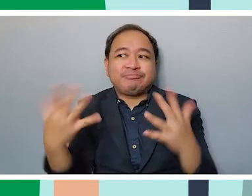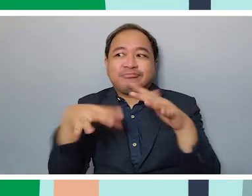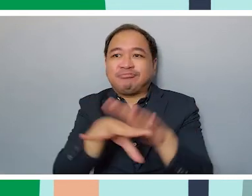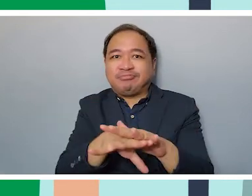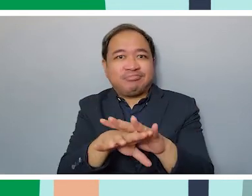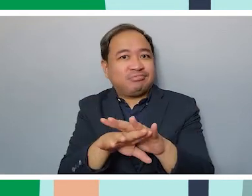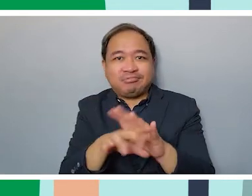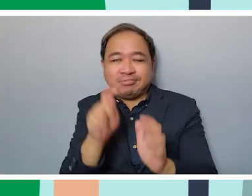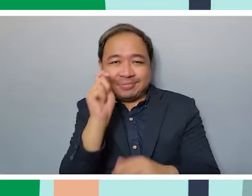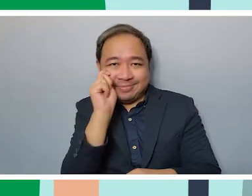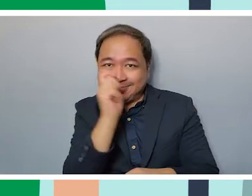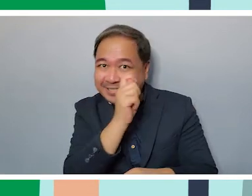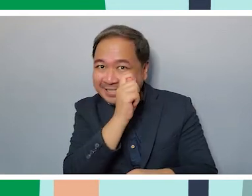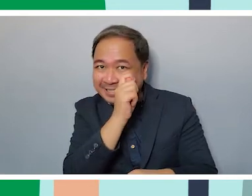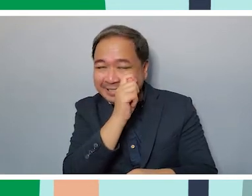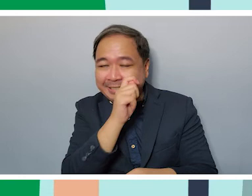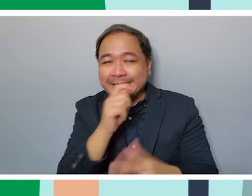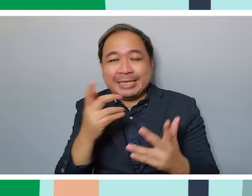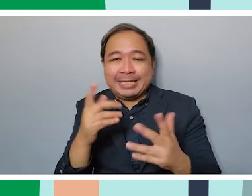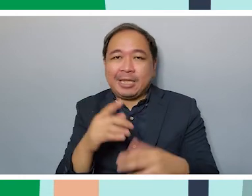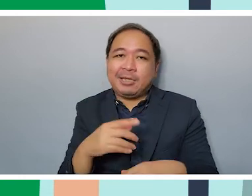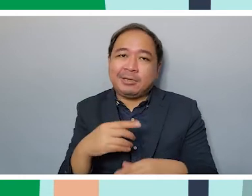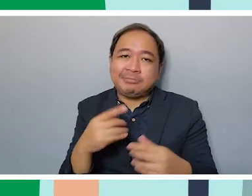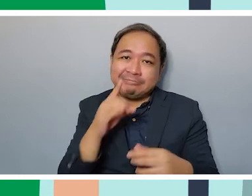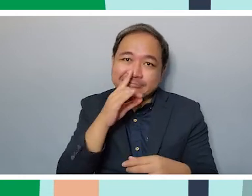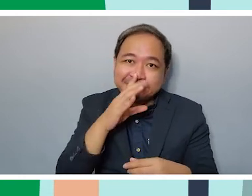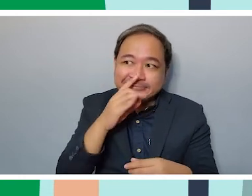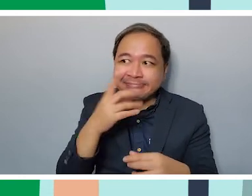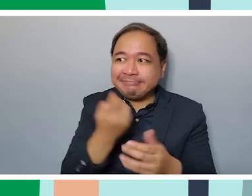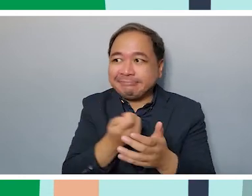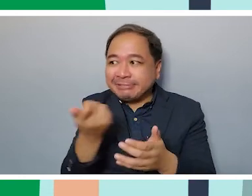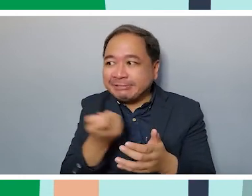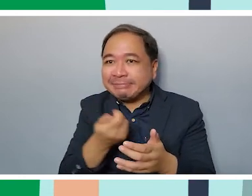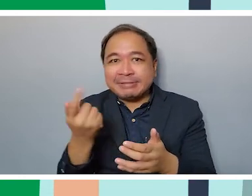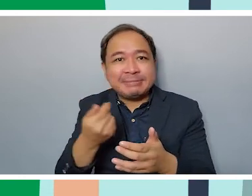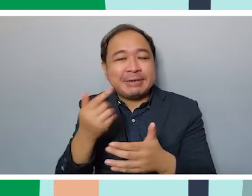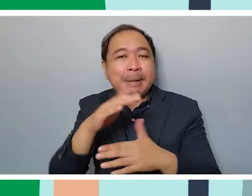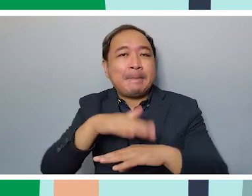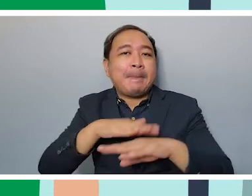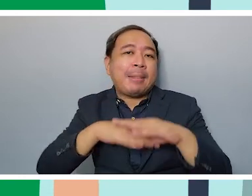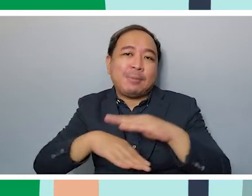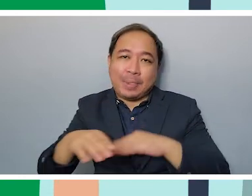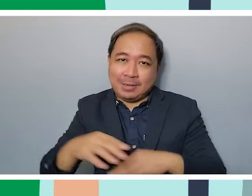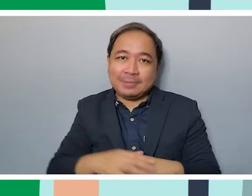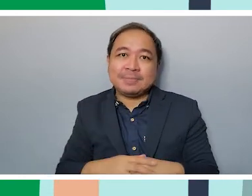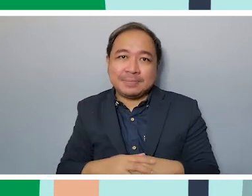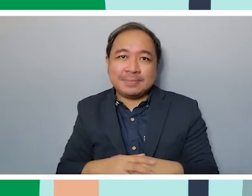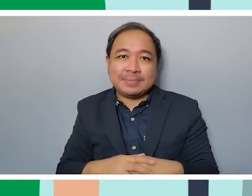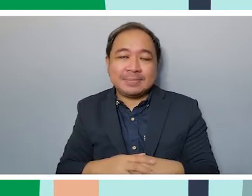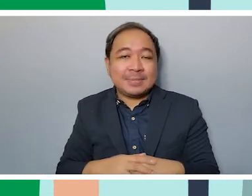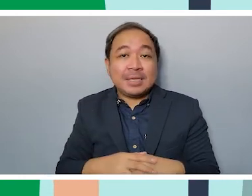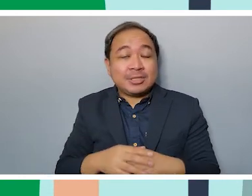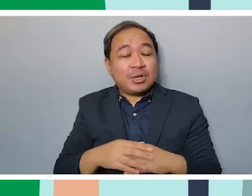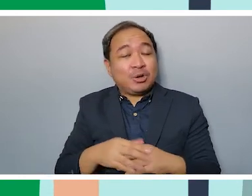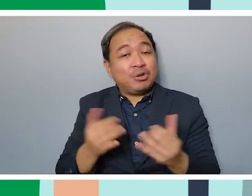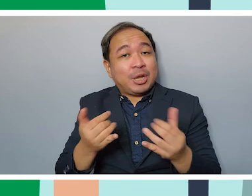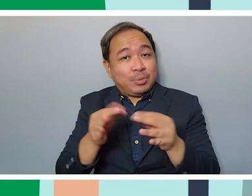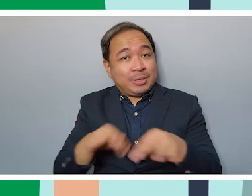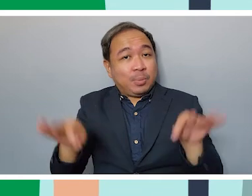well it won't you'll end up having doubles of everything and we'll have to delete these doubles manually